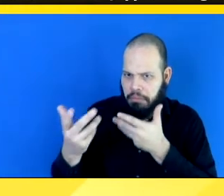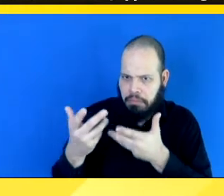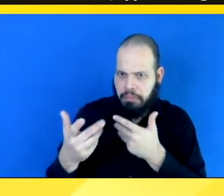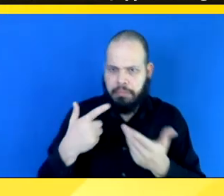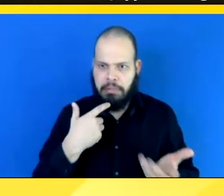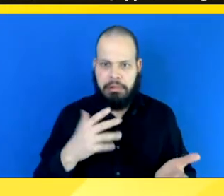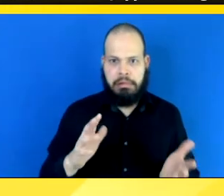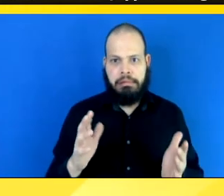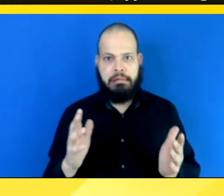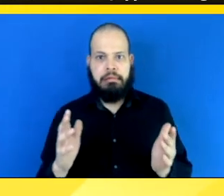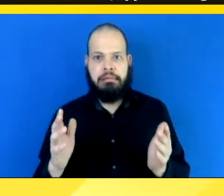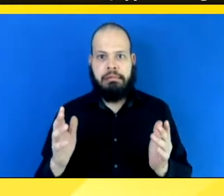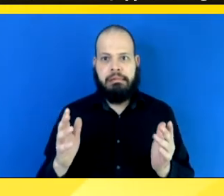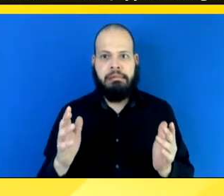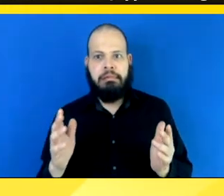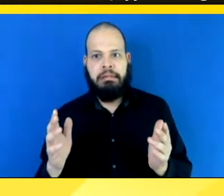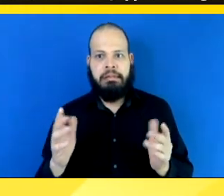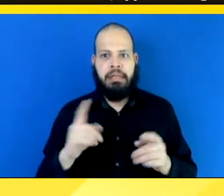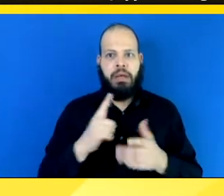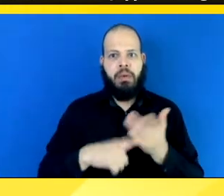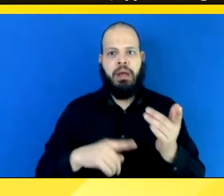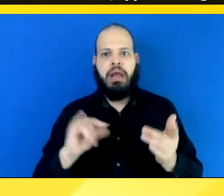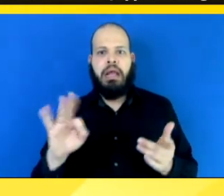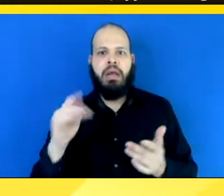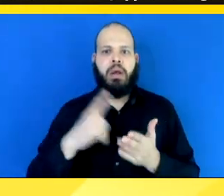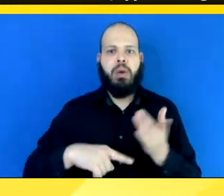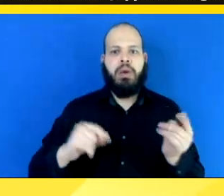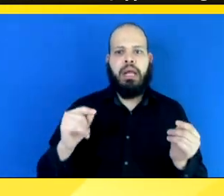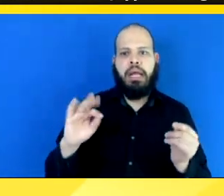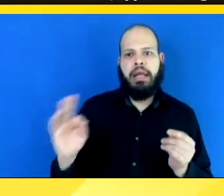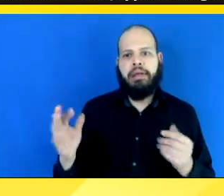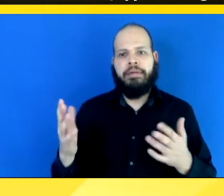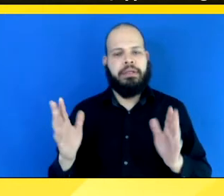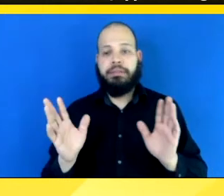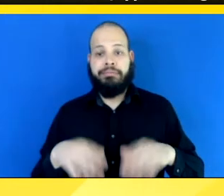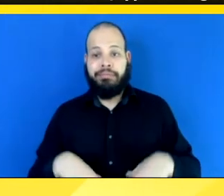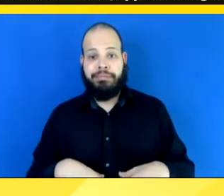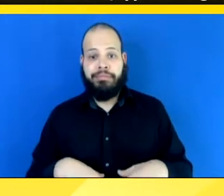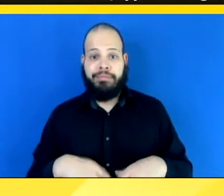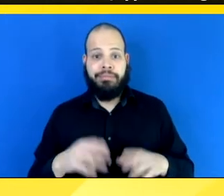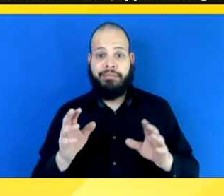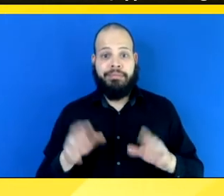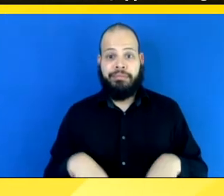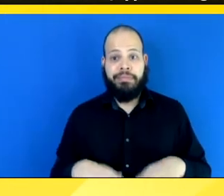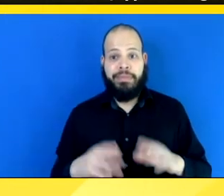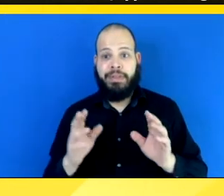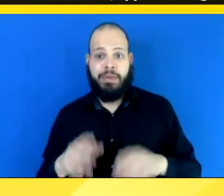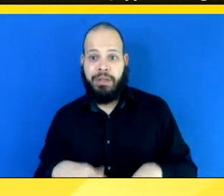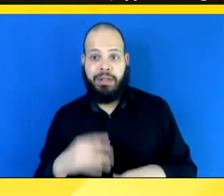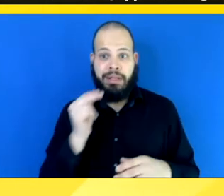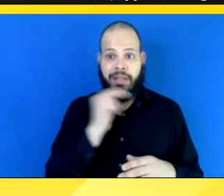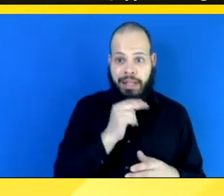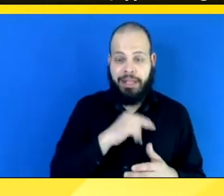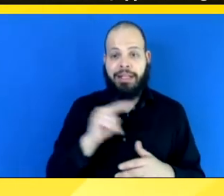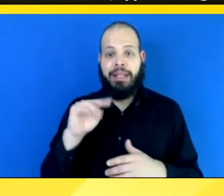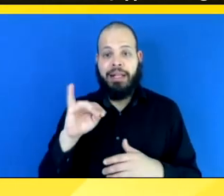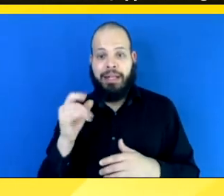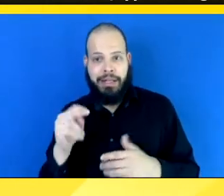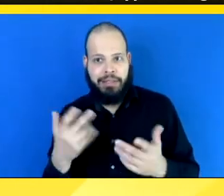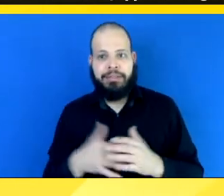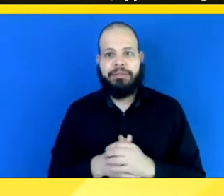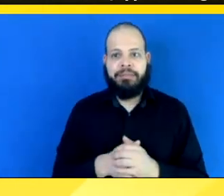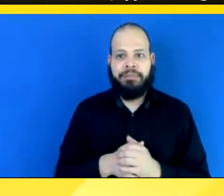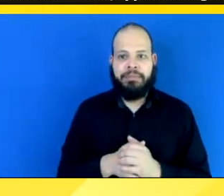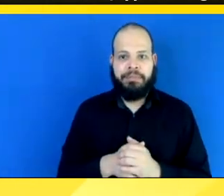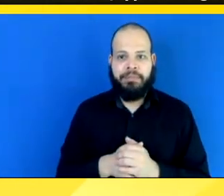what? I'm too old to lie now. And Jeff Bezos last year